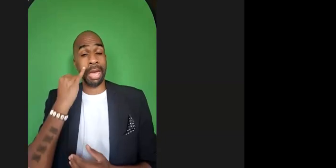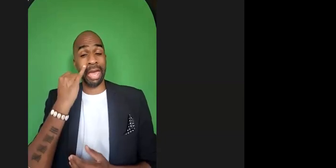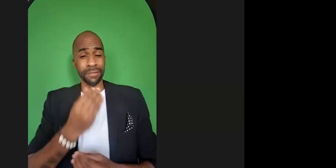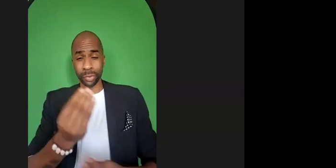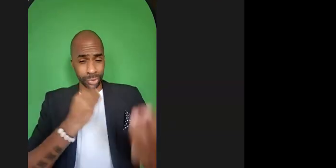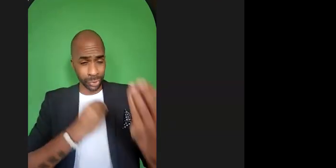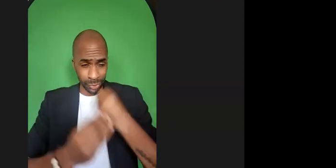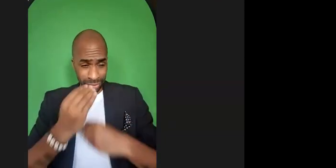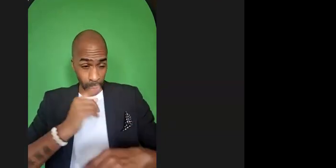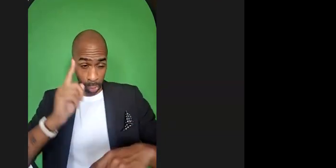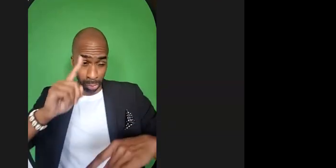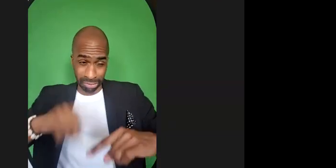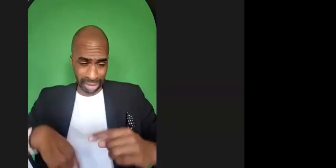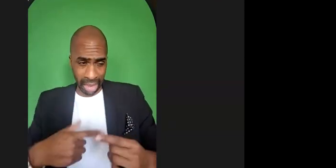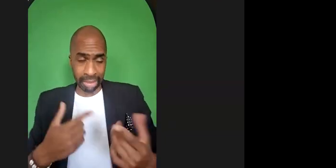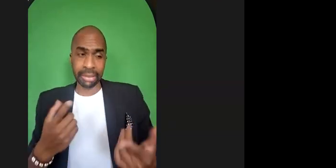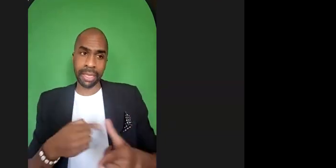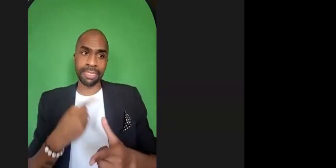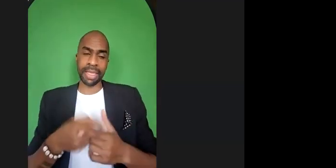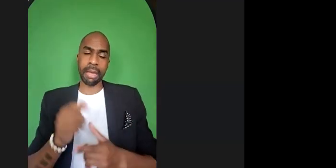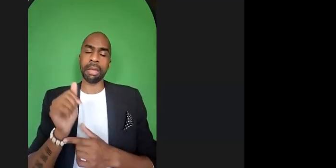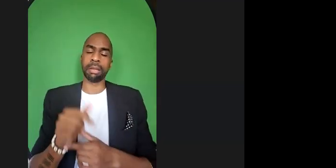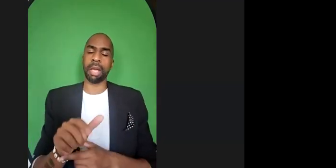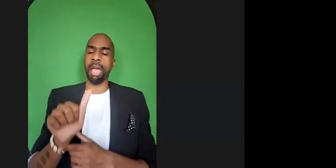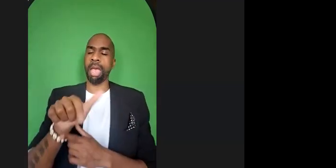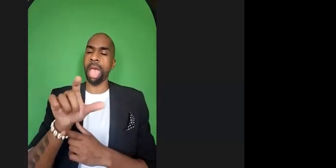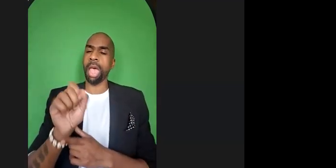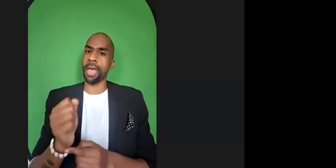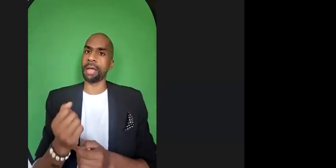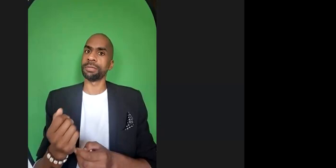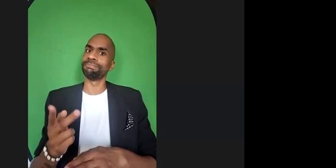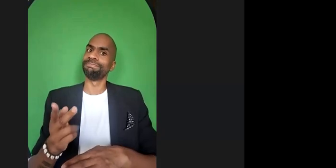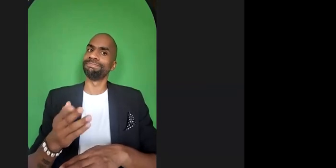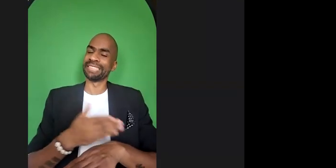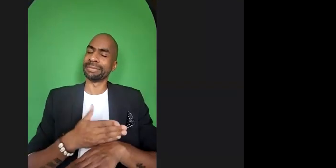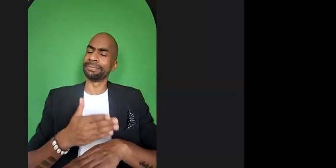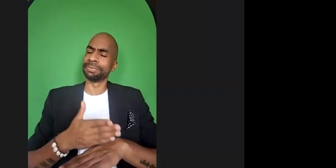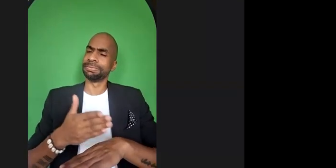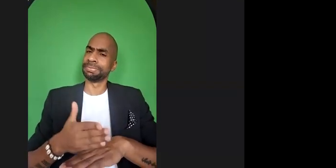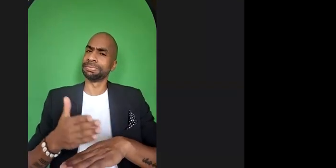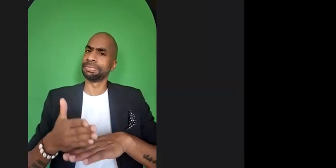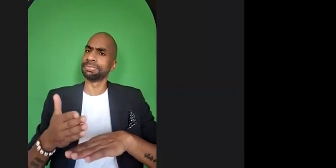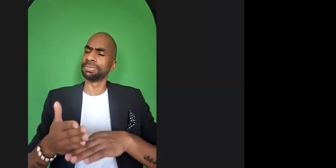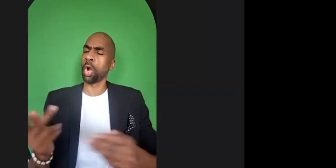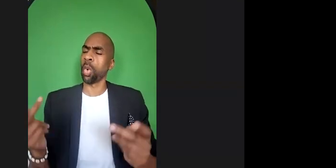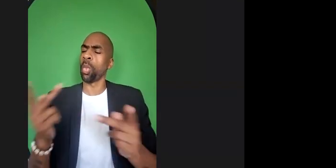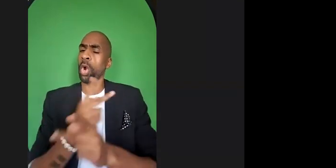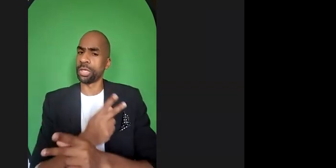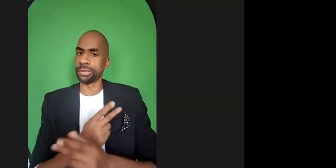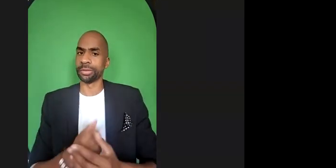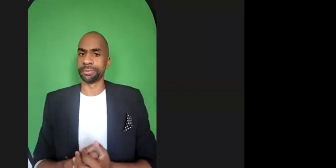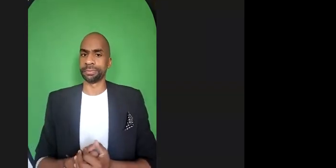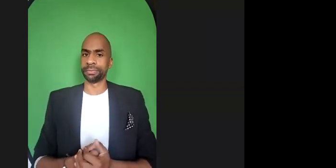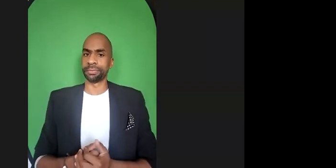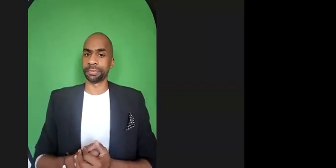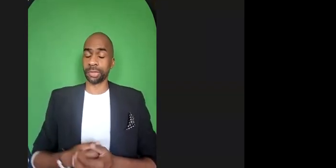accelerate the progression of the weakness in ALS. So by getting more more calories in via the feeding tube, it can slow the progression